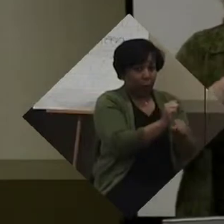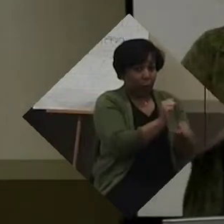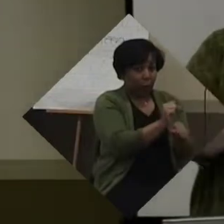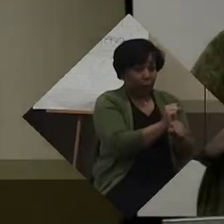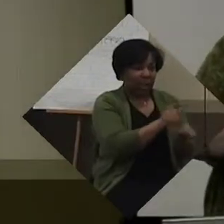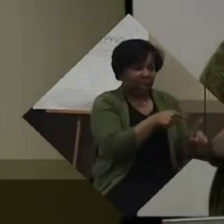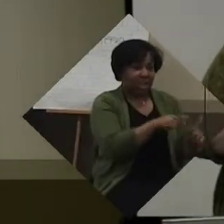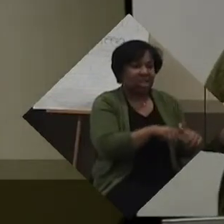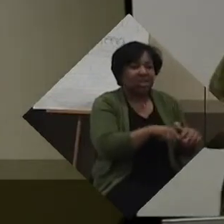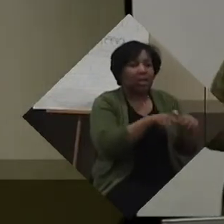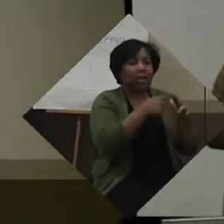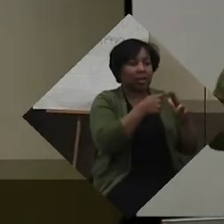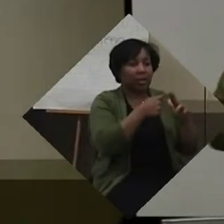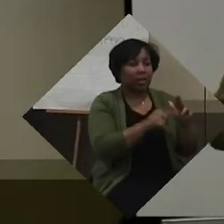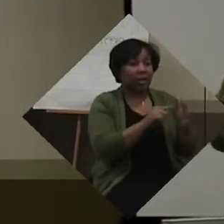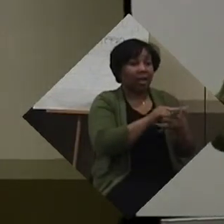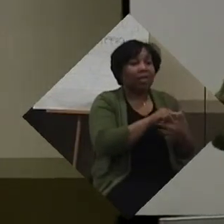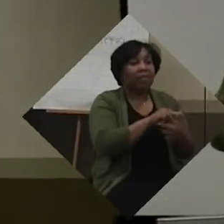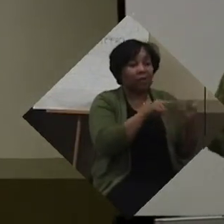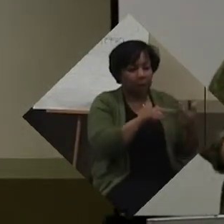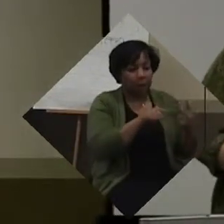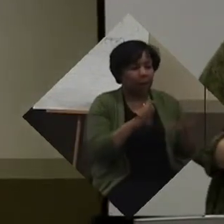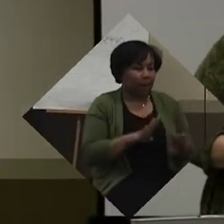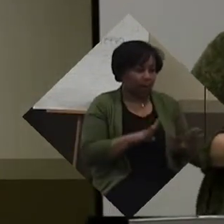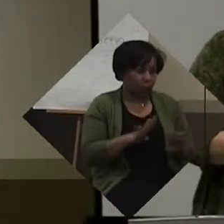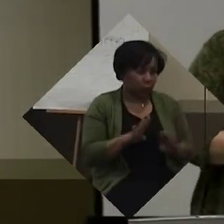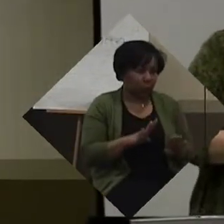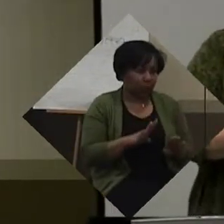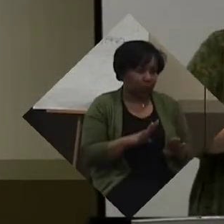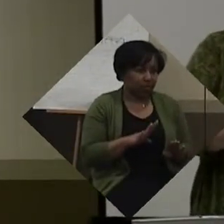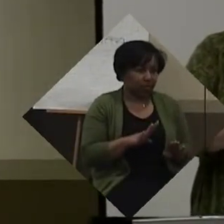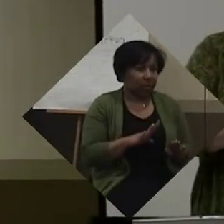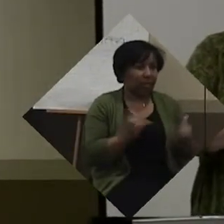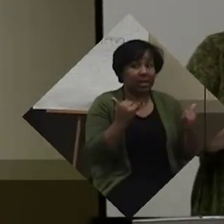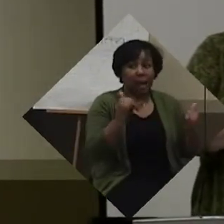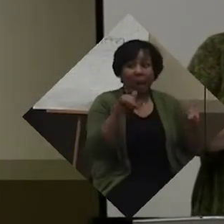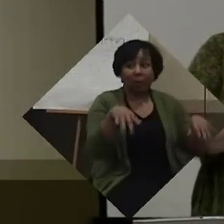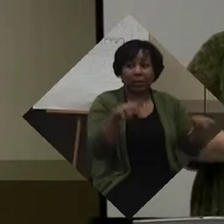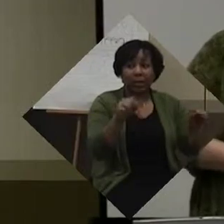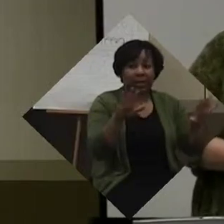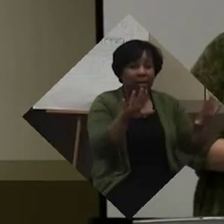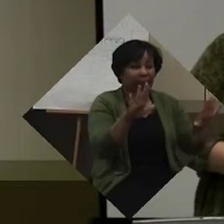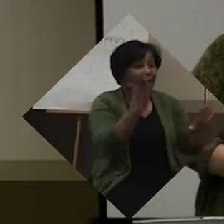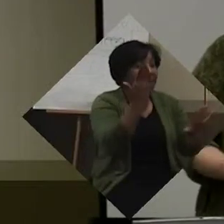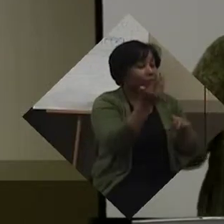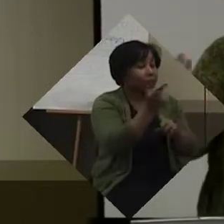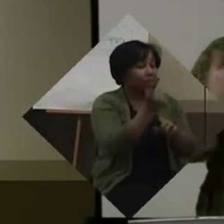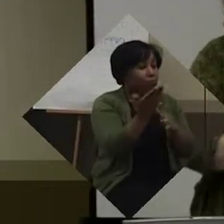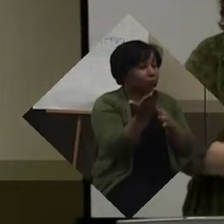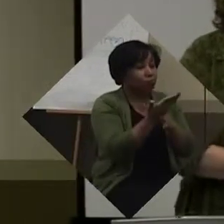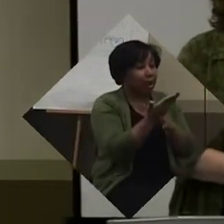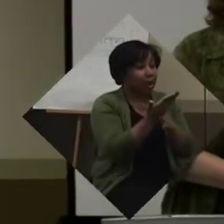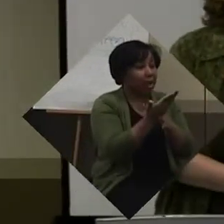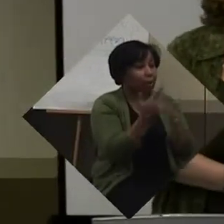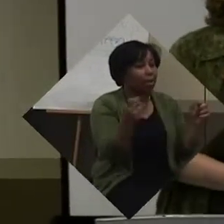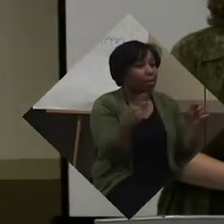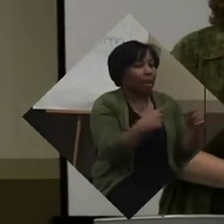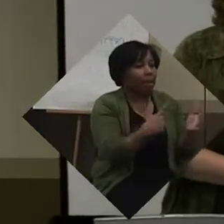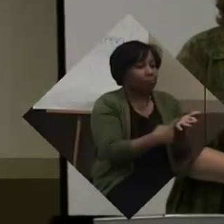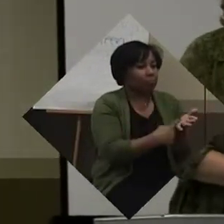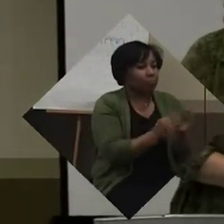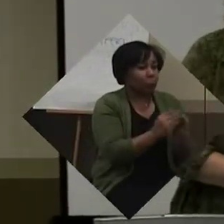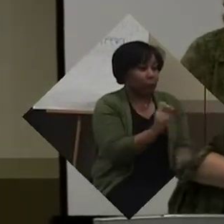she initiates the following behaviors. Okay, why don't we take a 15-minute break and then we'll come back and